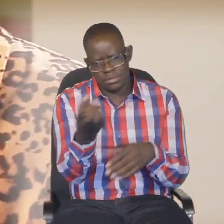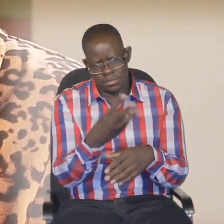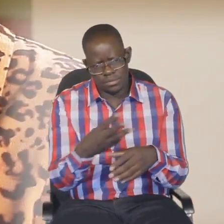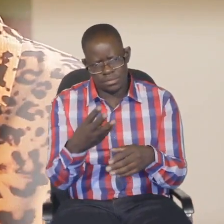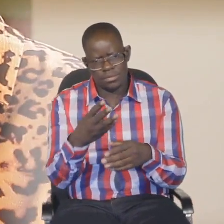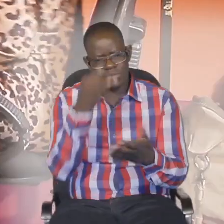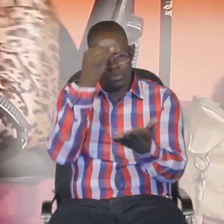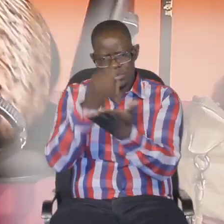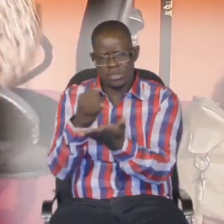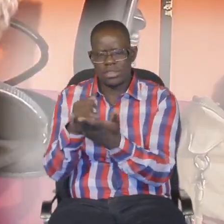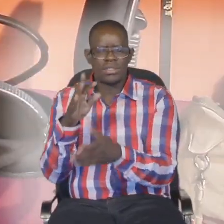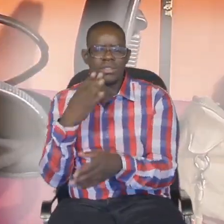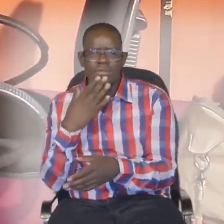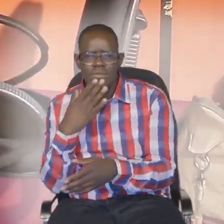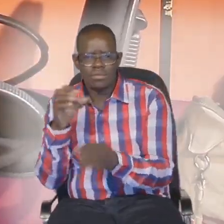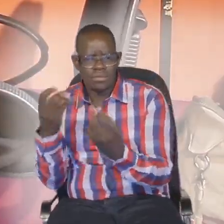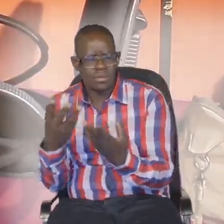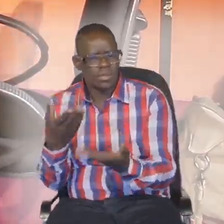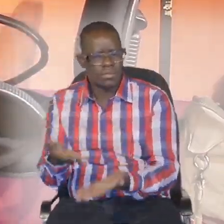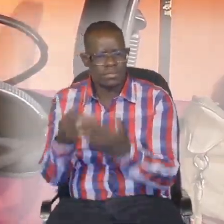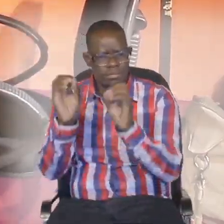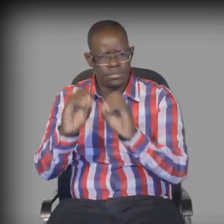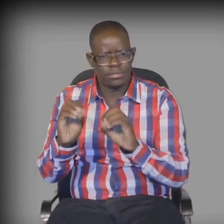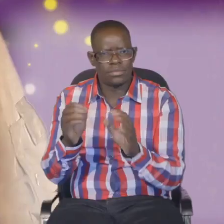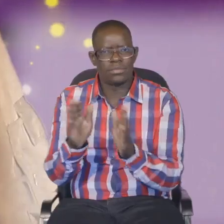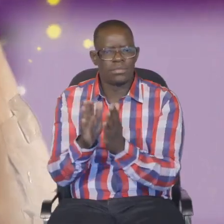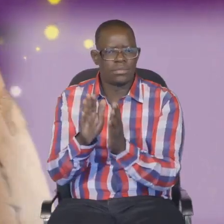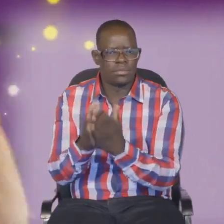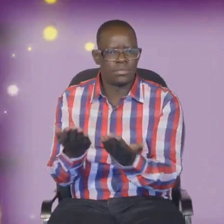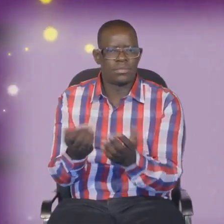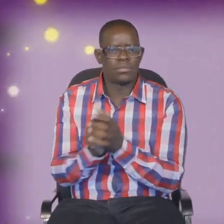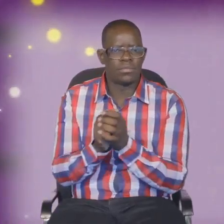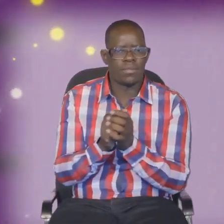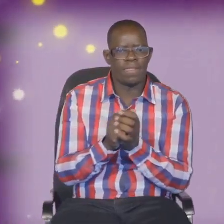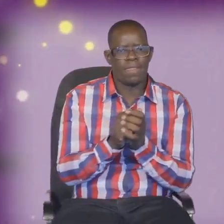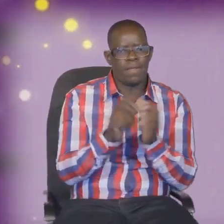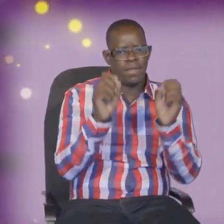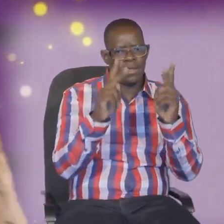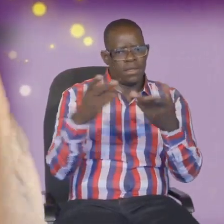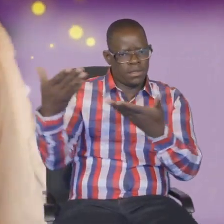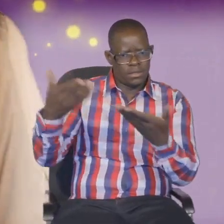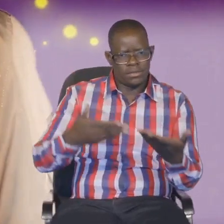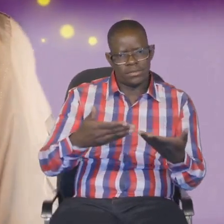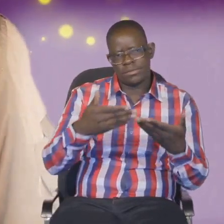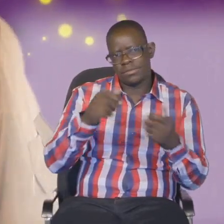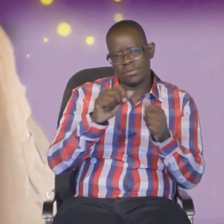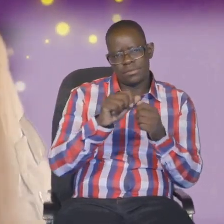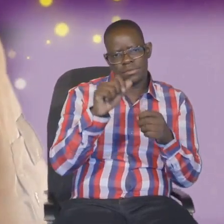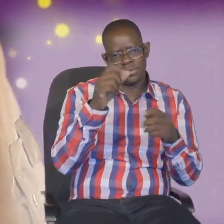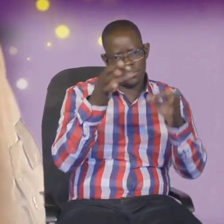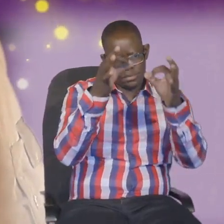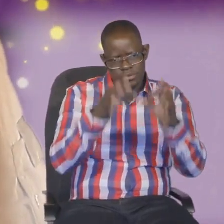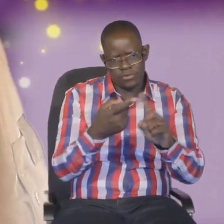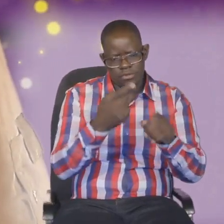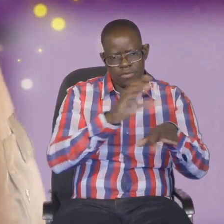owe all my creditors. Okay, Auntie. I'll help you with the books. So, welcome to a new learning series in accounting